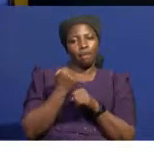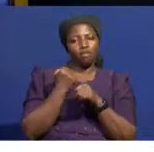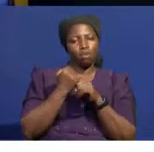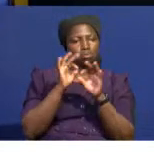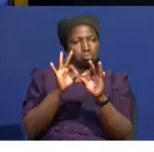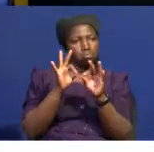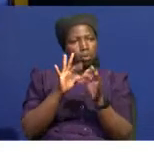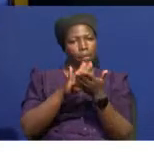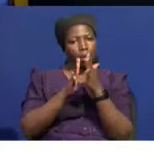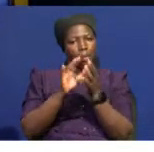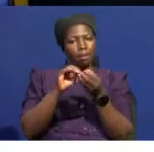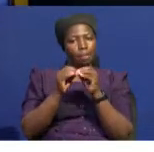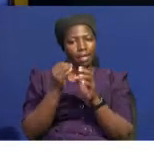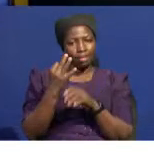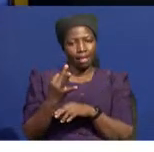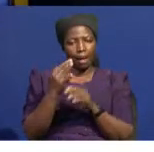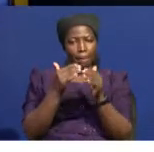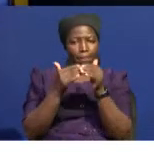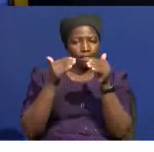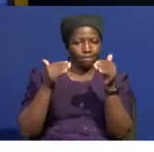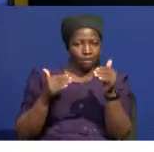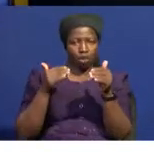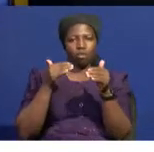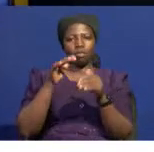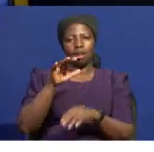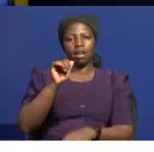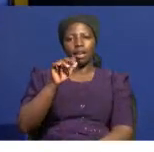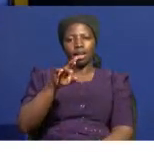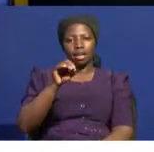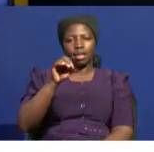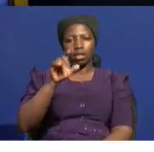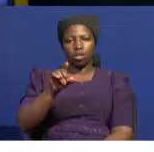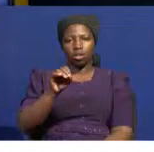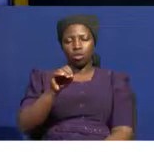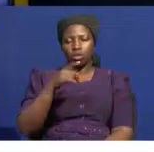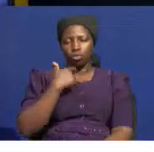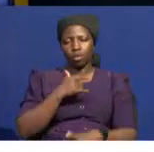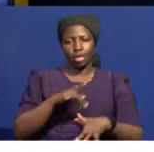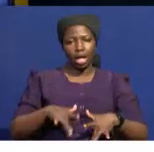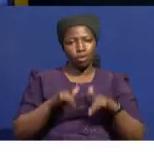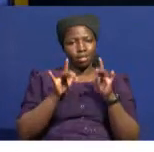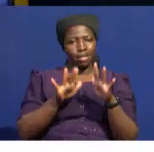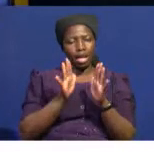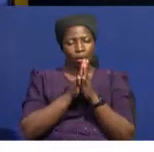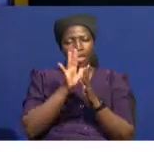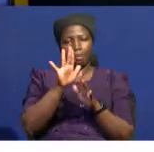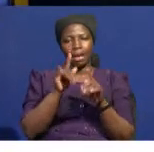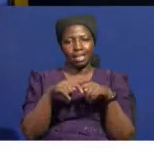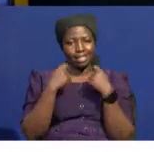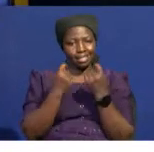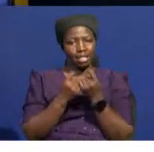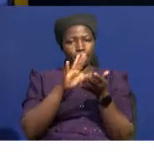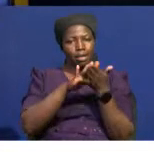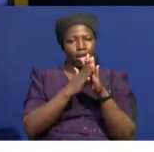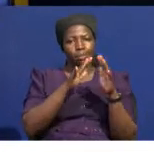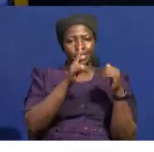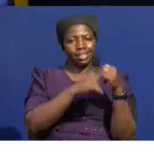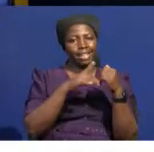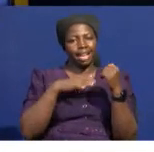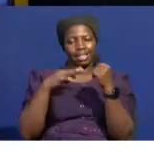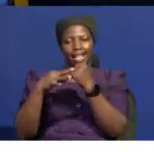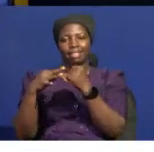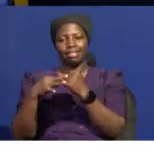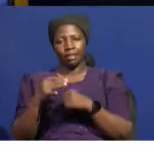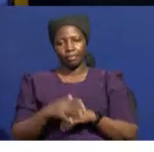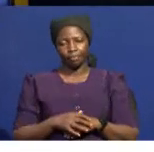third ahead of Australian Grand Prix winner Carlos Sainz, with their teammates in sixth and eighth respectively. The two Mercedes